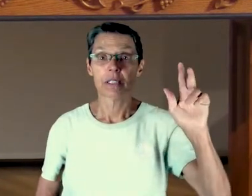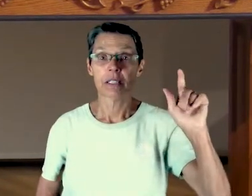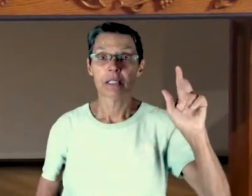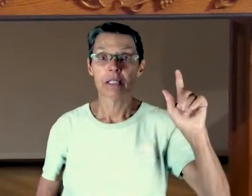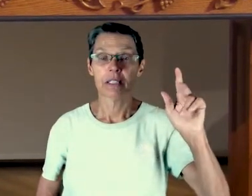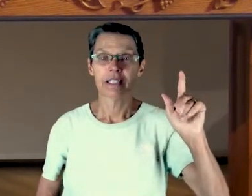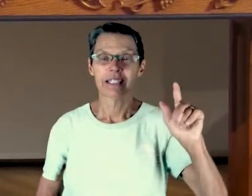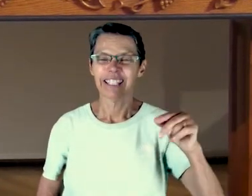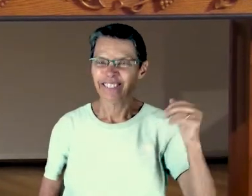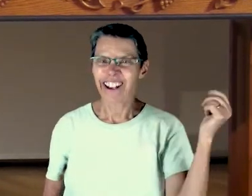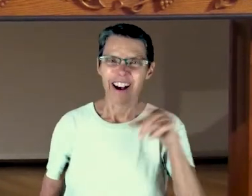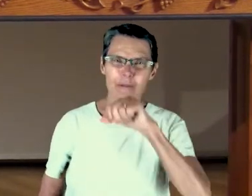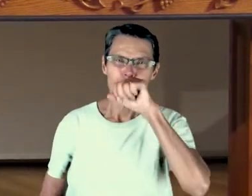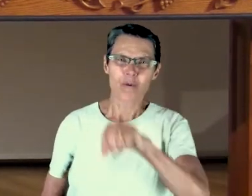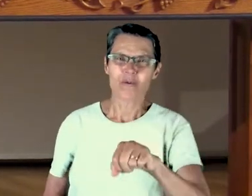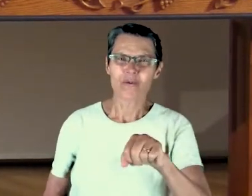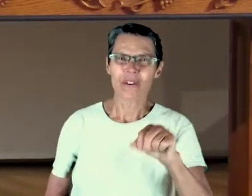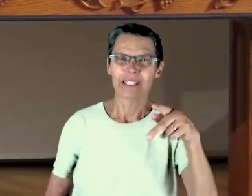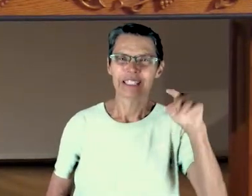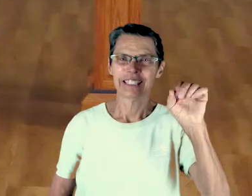Who doesn't love the 23rd Psalm?